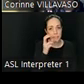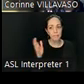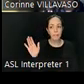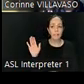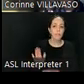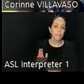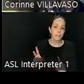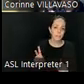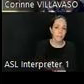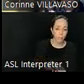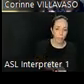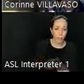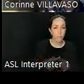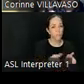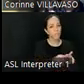representation.